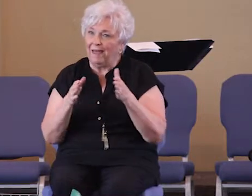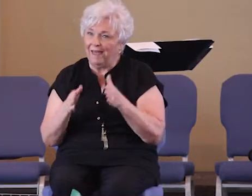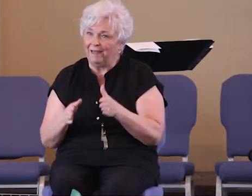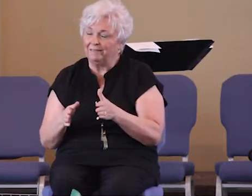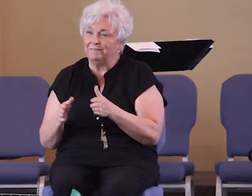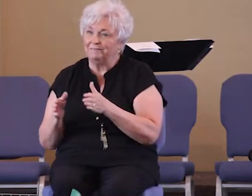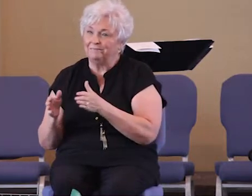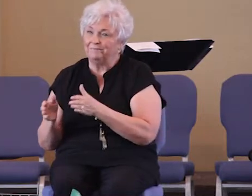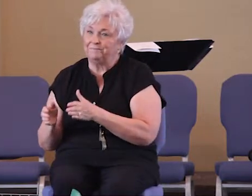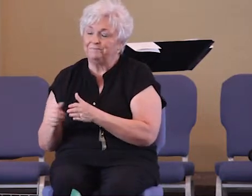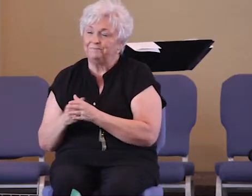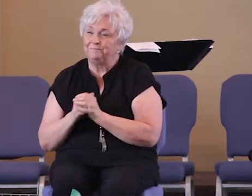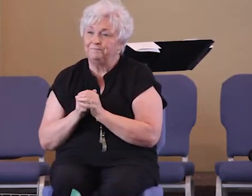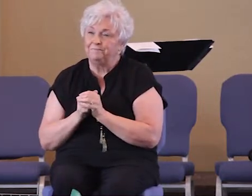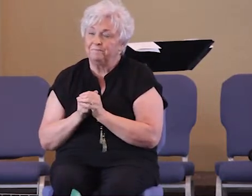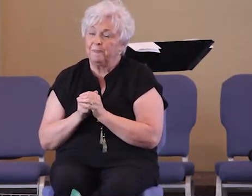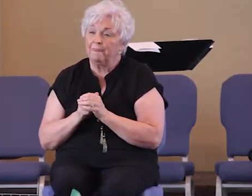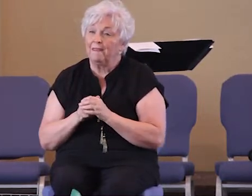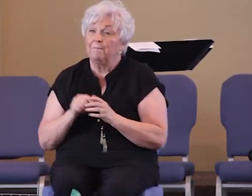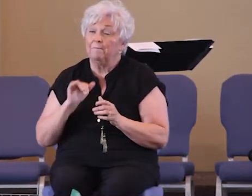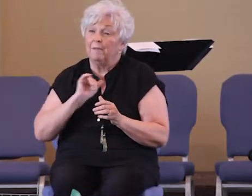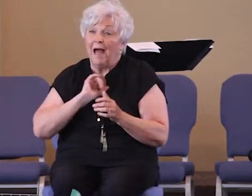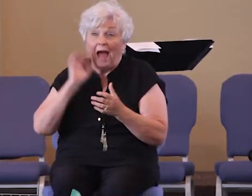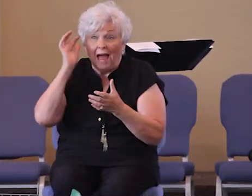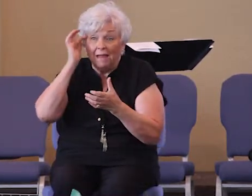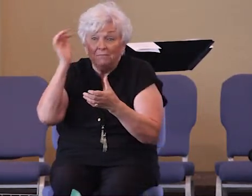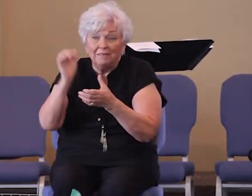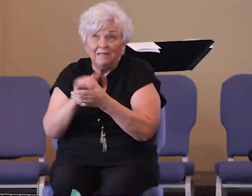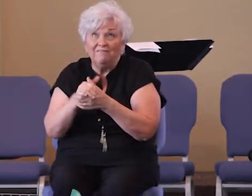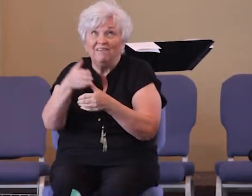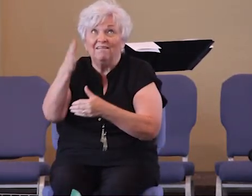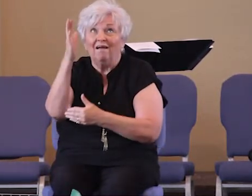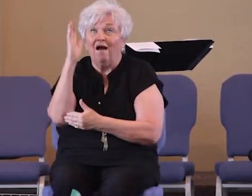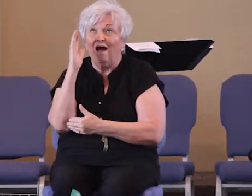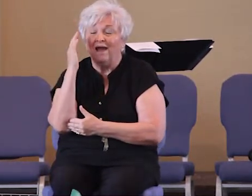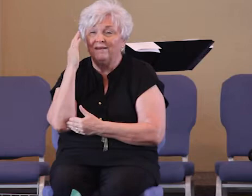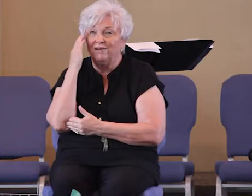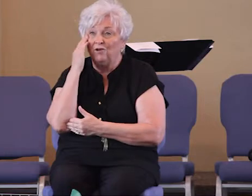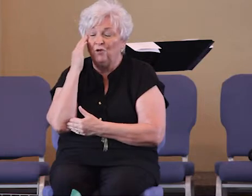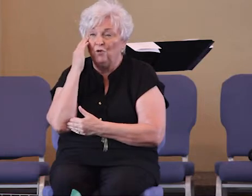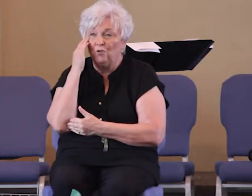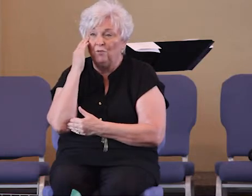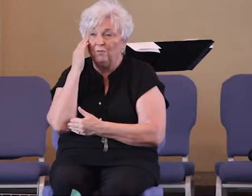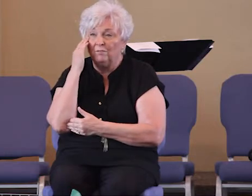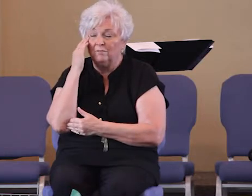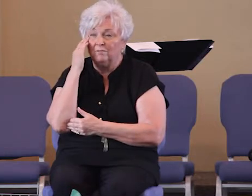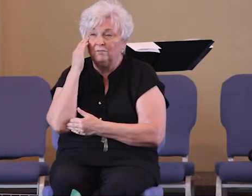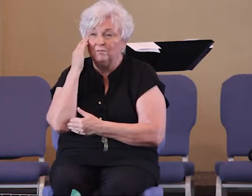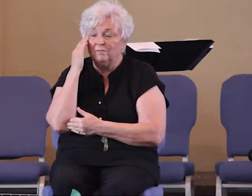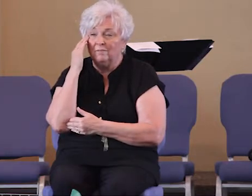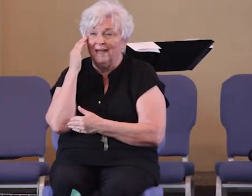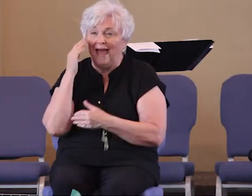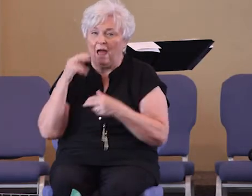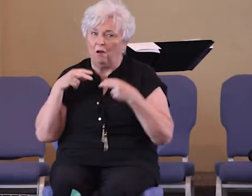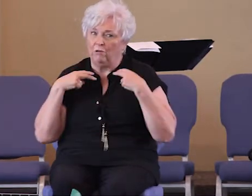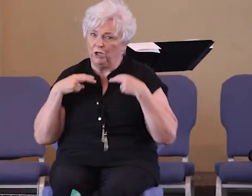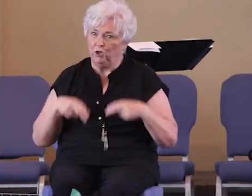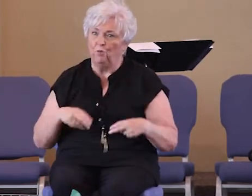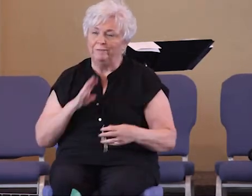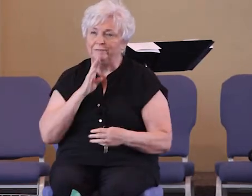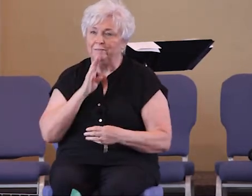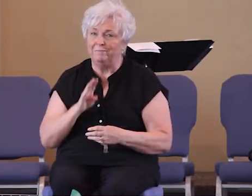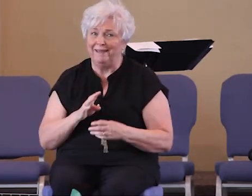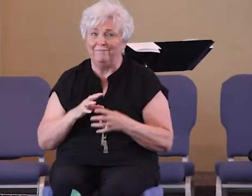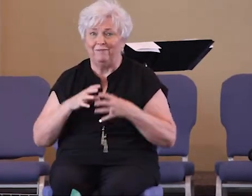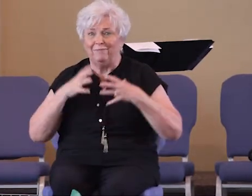But I believe that God knew how contrary humanity could be. And there would be a bunch that would go, you know, I just don't believe it because